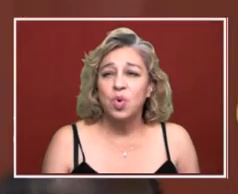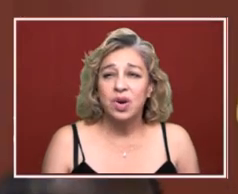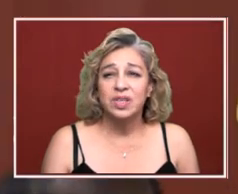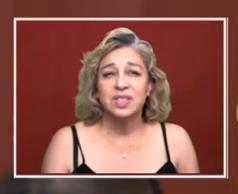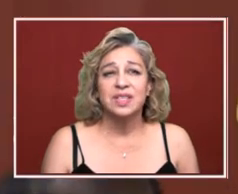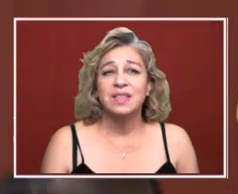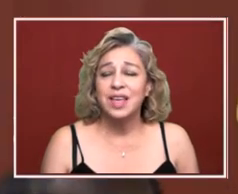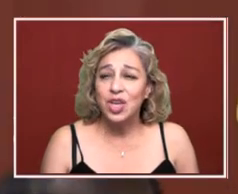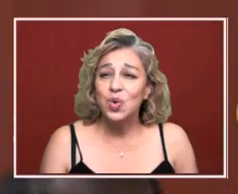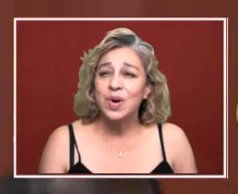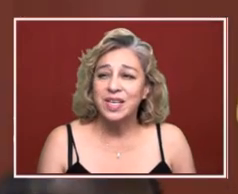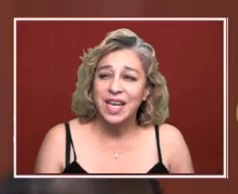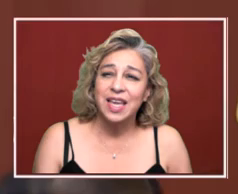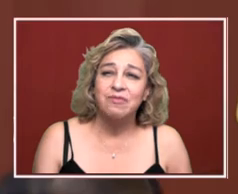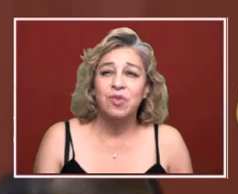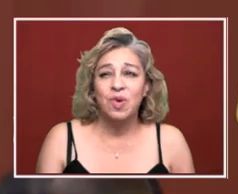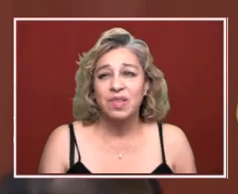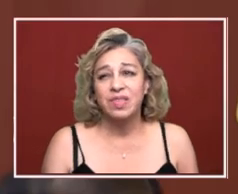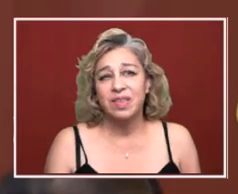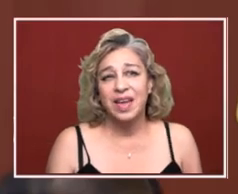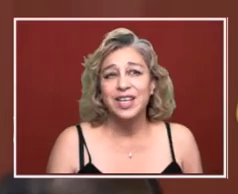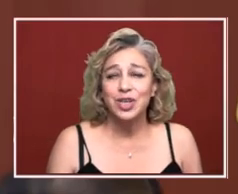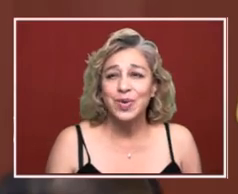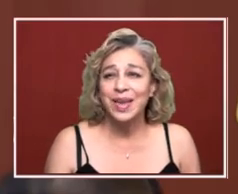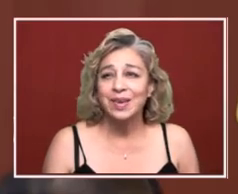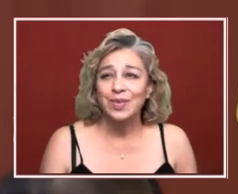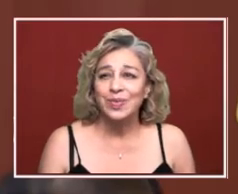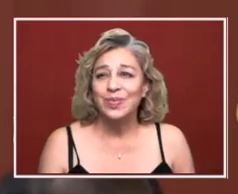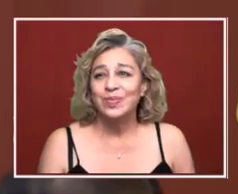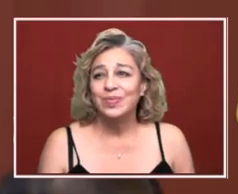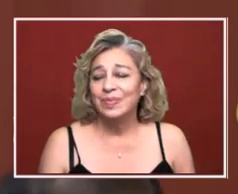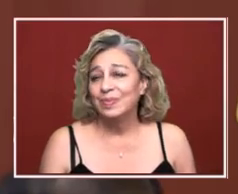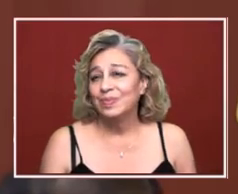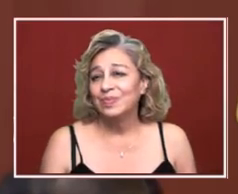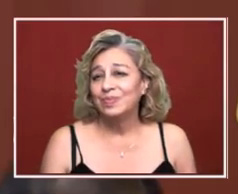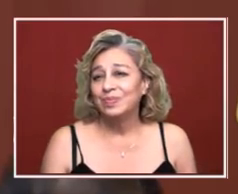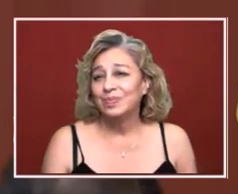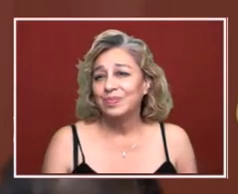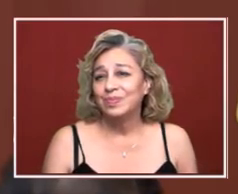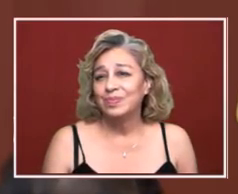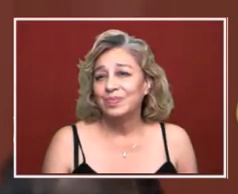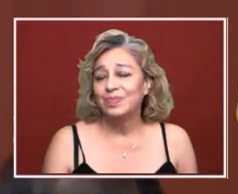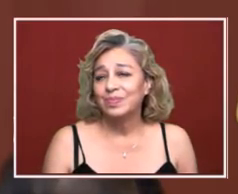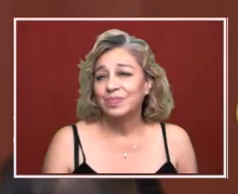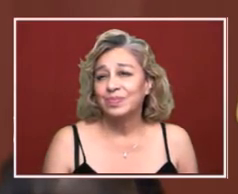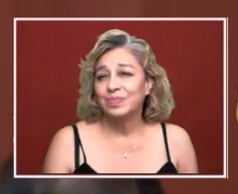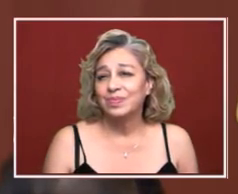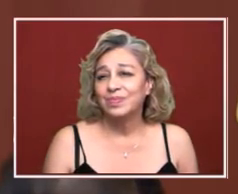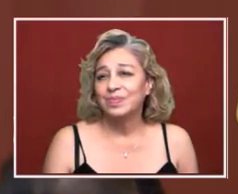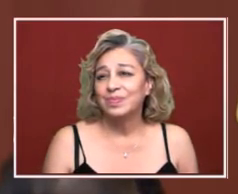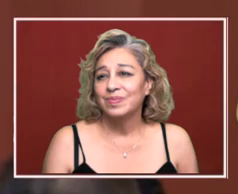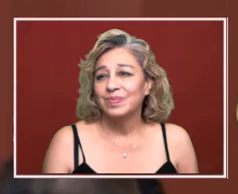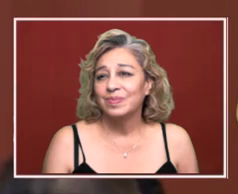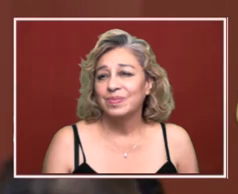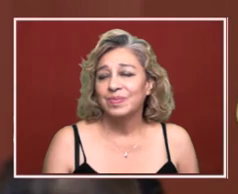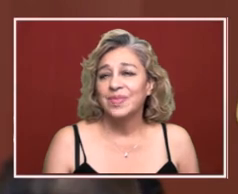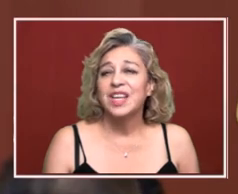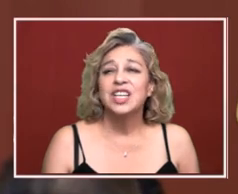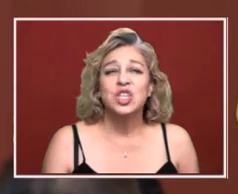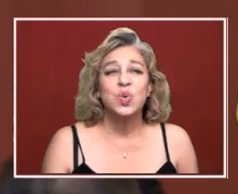for the works that you are taking forth and doing. Para poner en alto